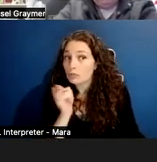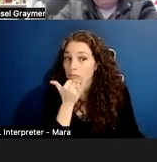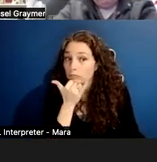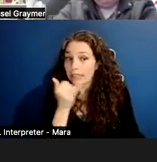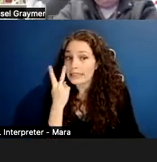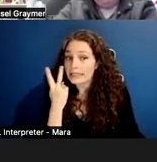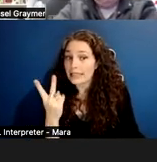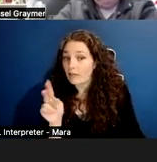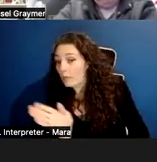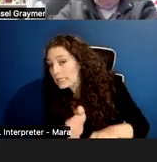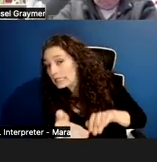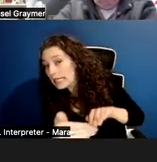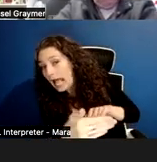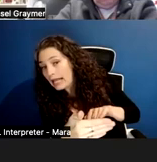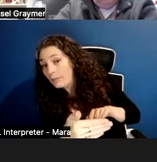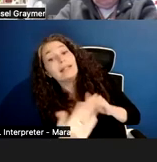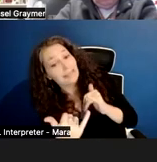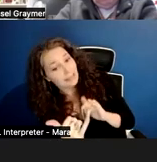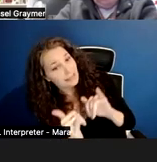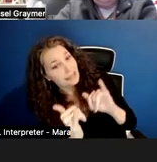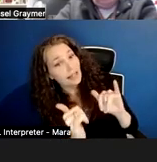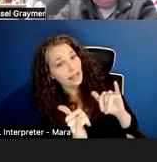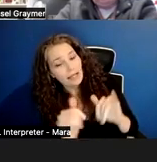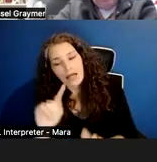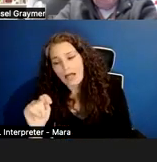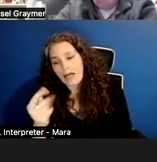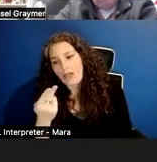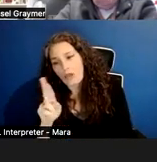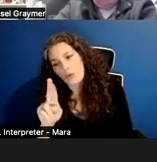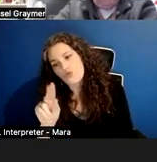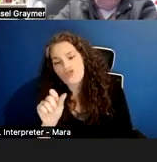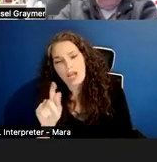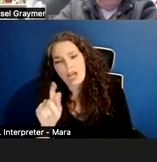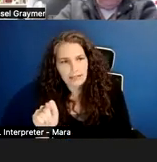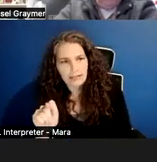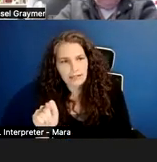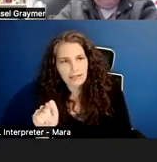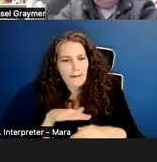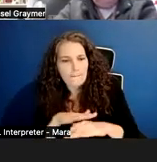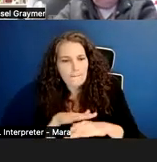a thrust beach ball. The main shock strand is